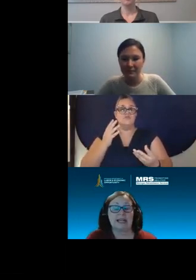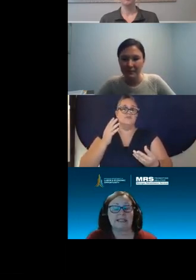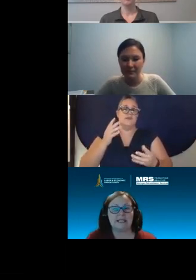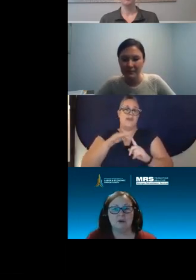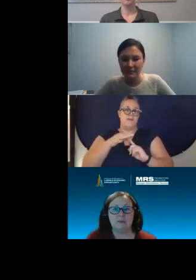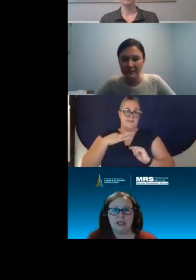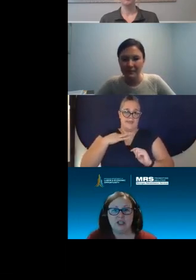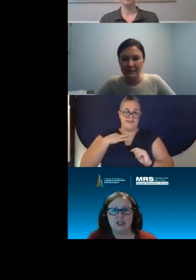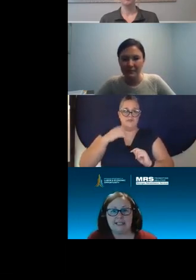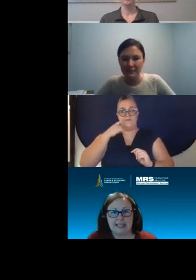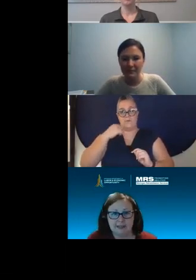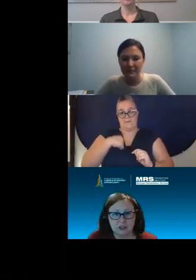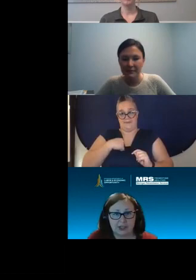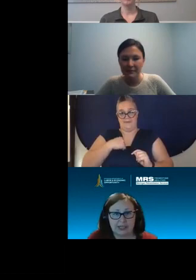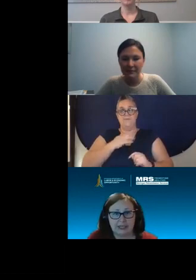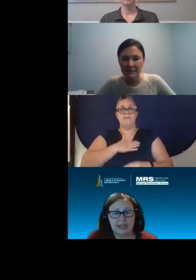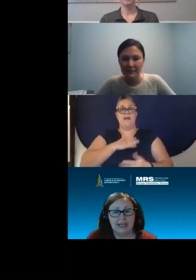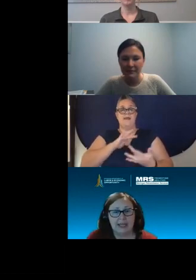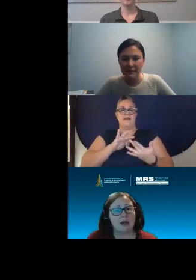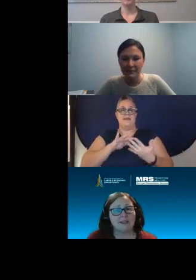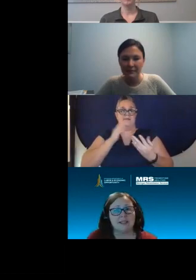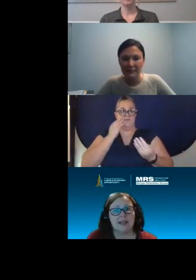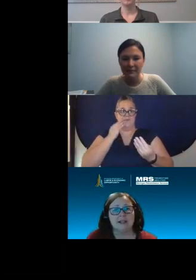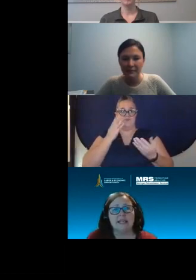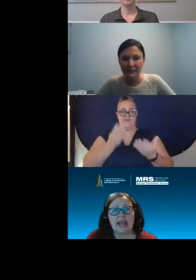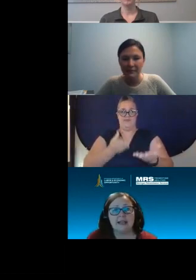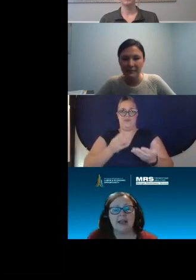My contact information is on the screen. It's